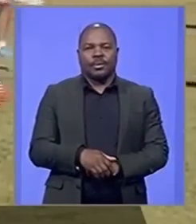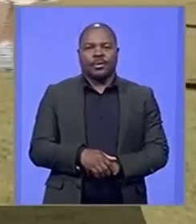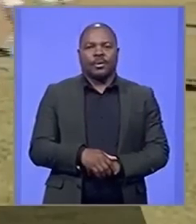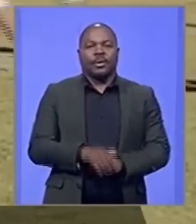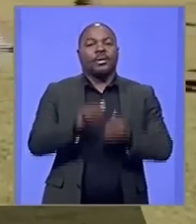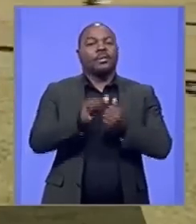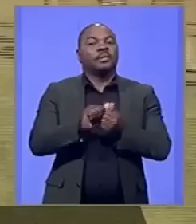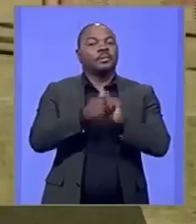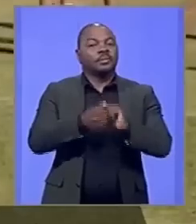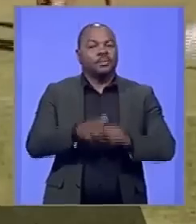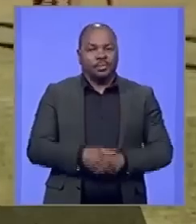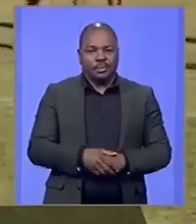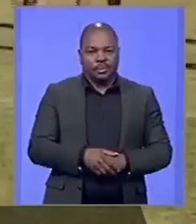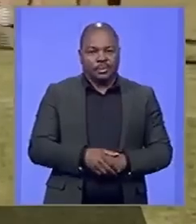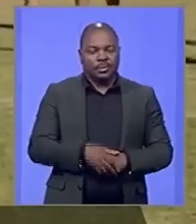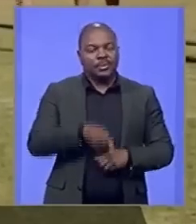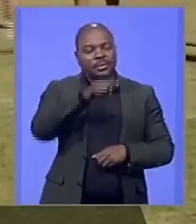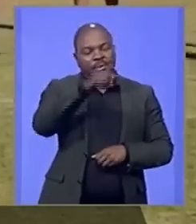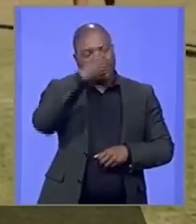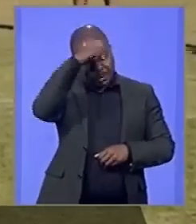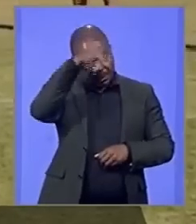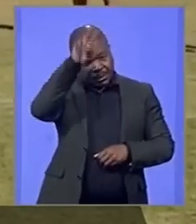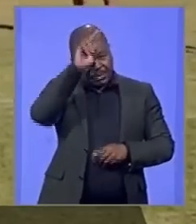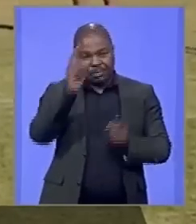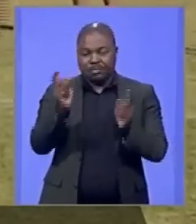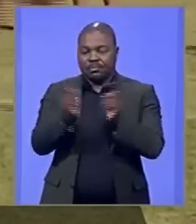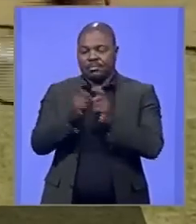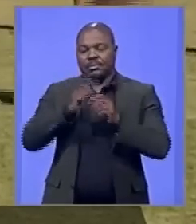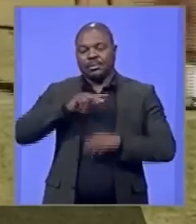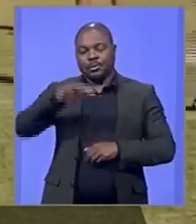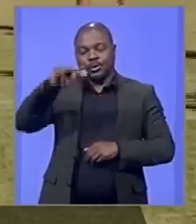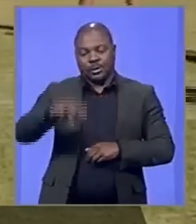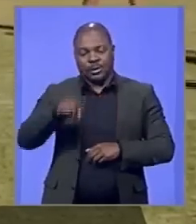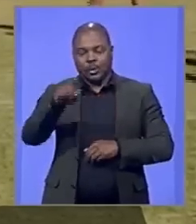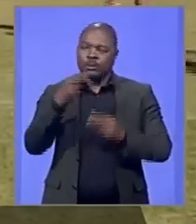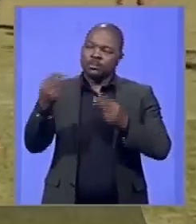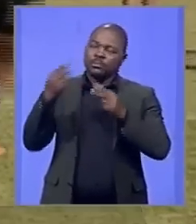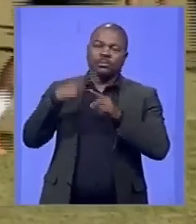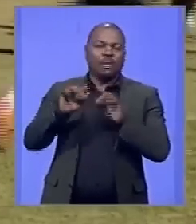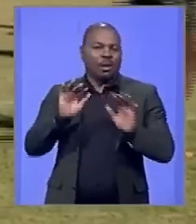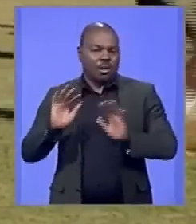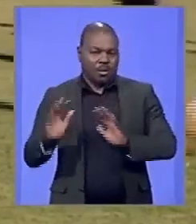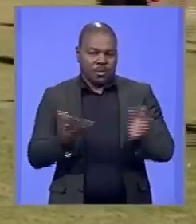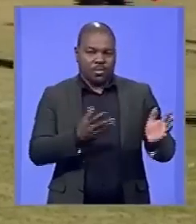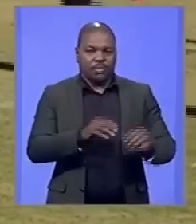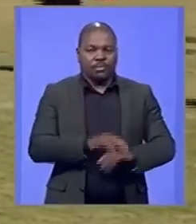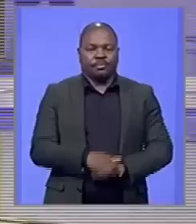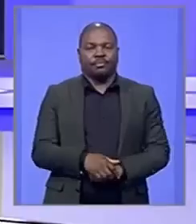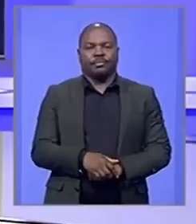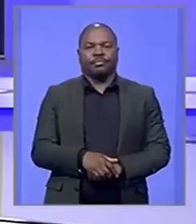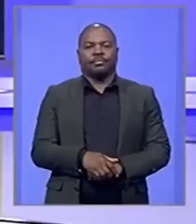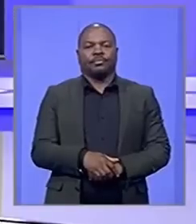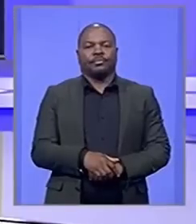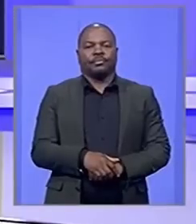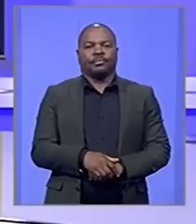Mo metshamekong re leba dipholo tsa motshameko wa diboke kgatlhanong le Portugal.